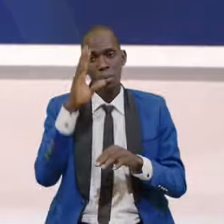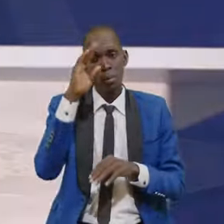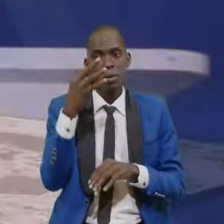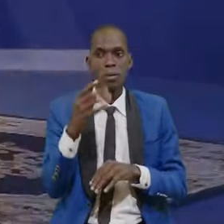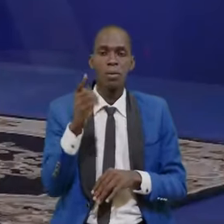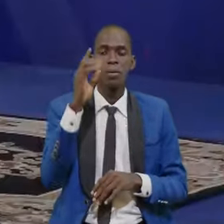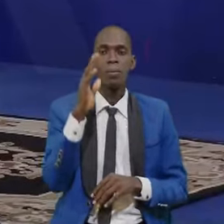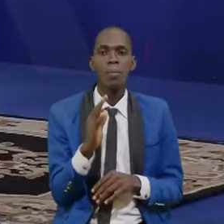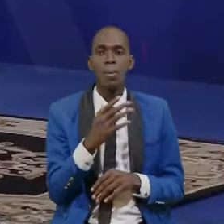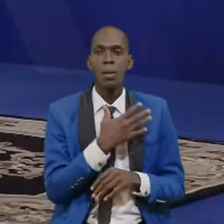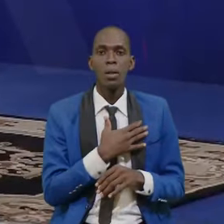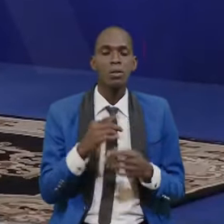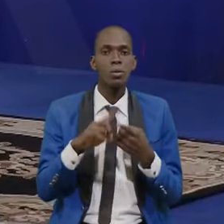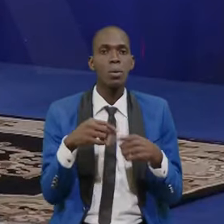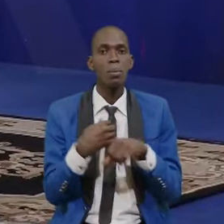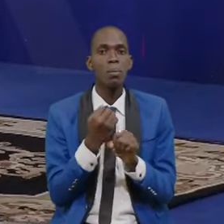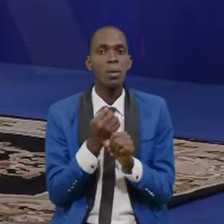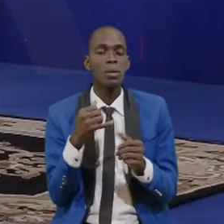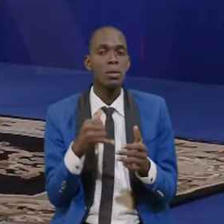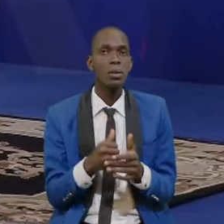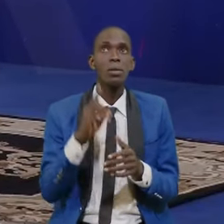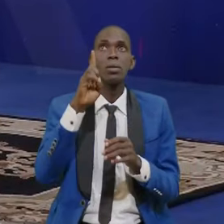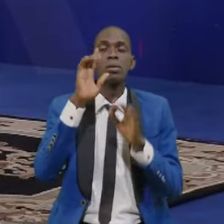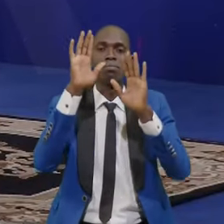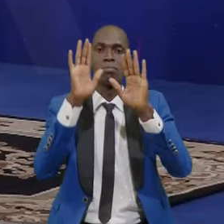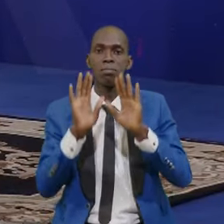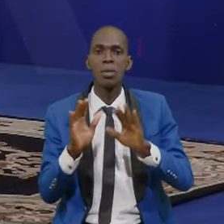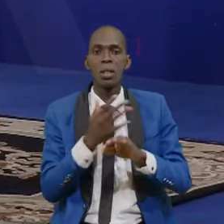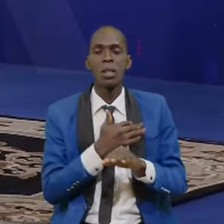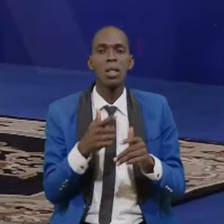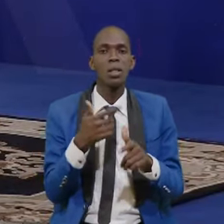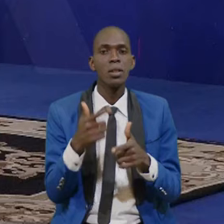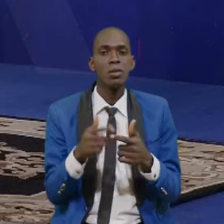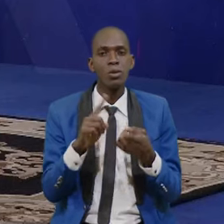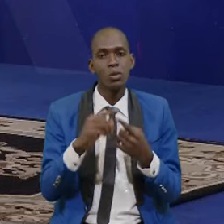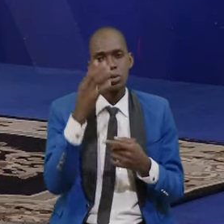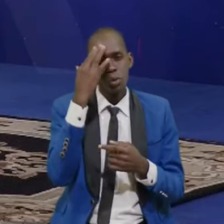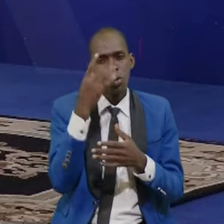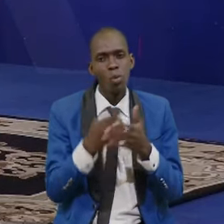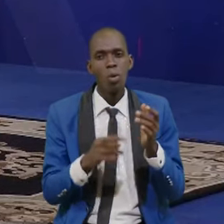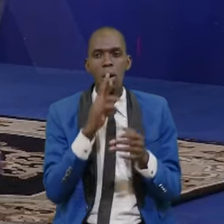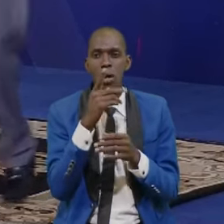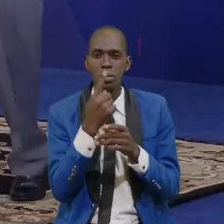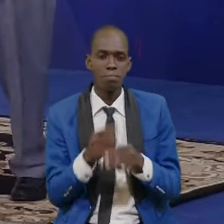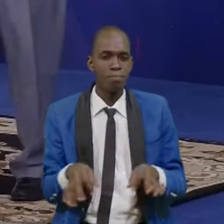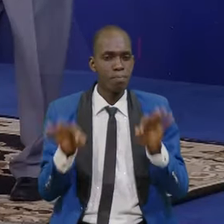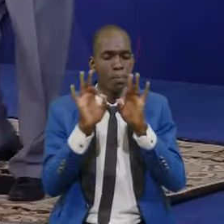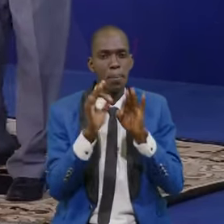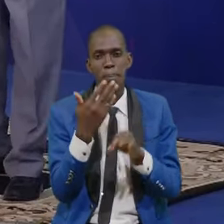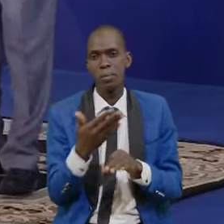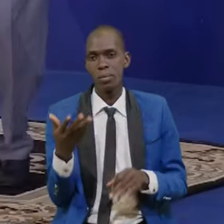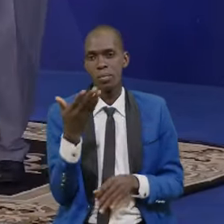God. And to make it excellent, and then to know what are the essentials there, what are